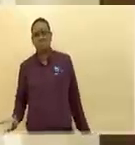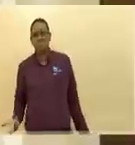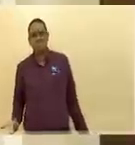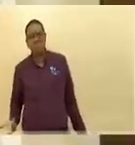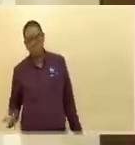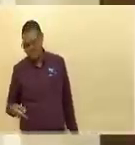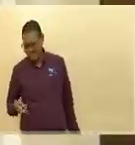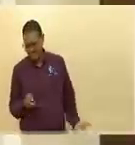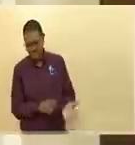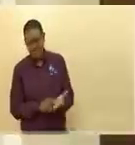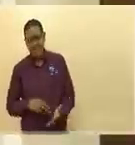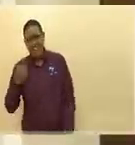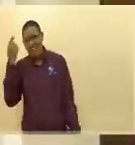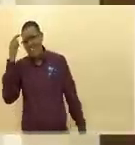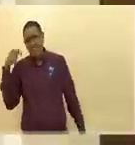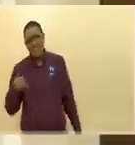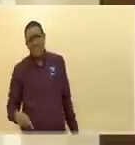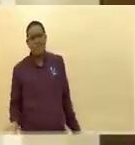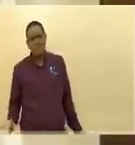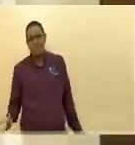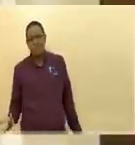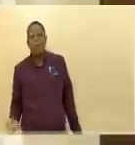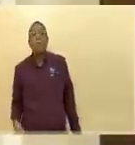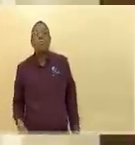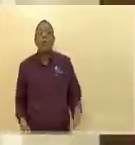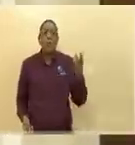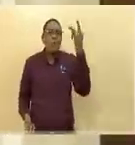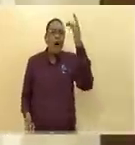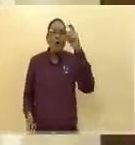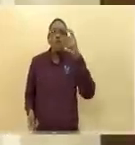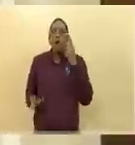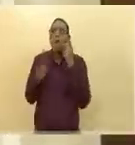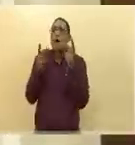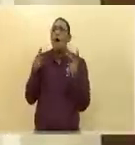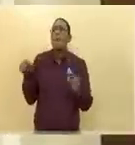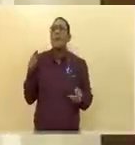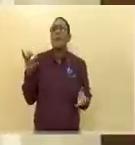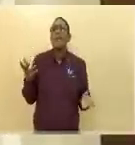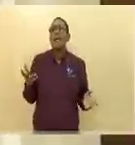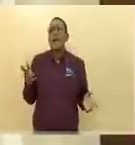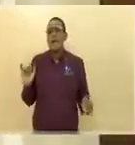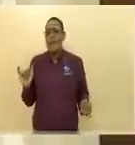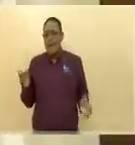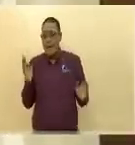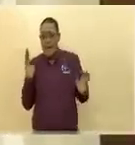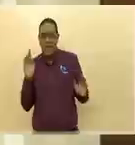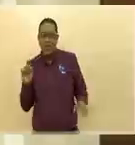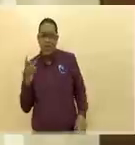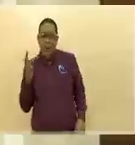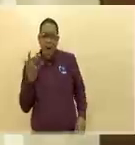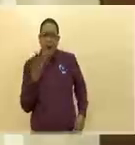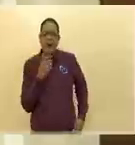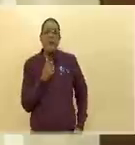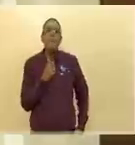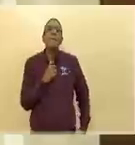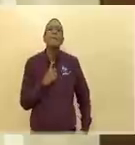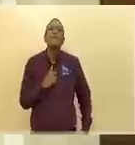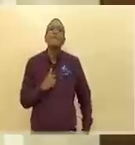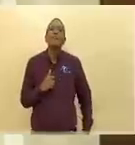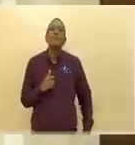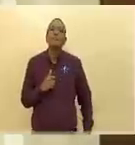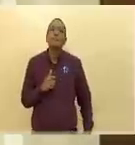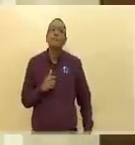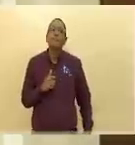this contract signing? And why should the public pay attention to this?